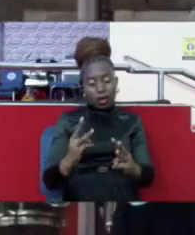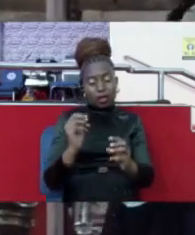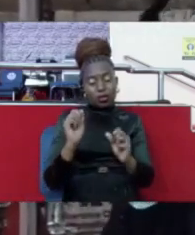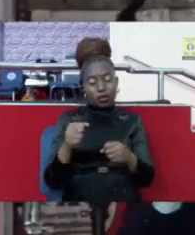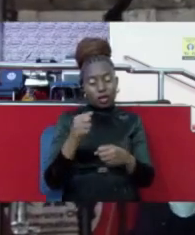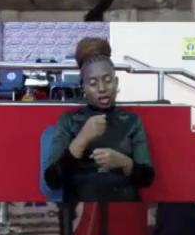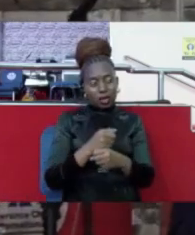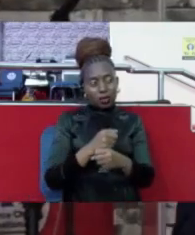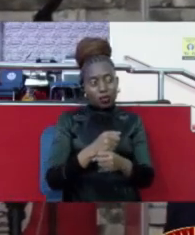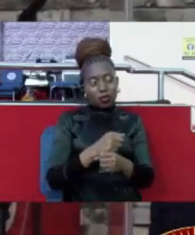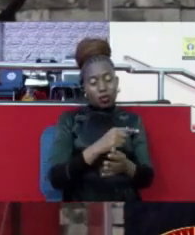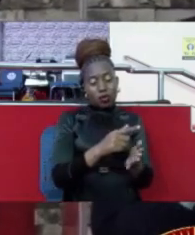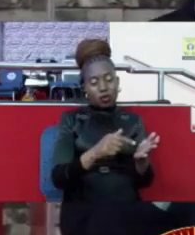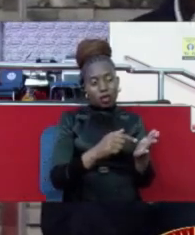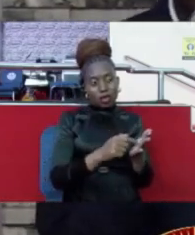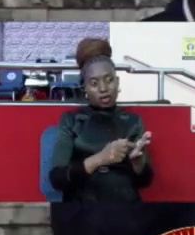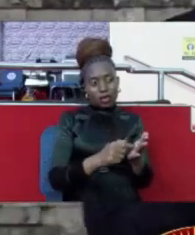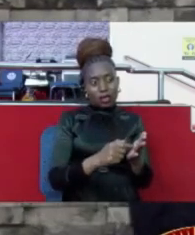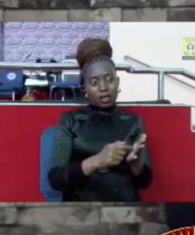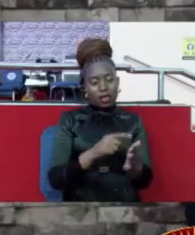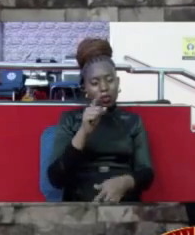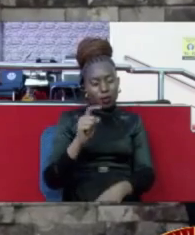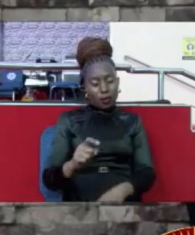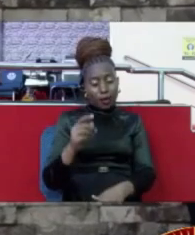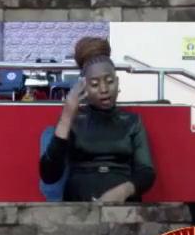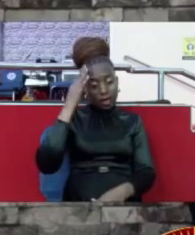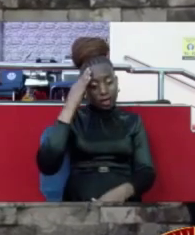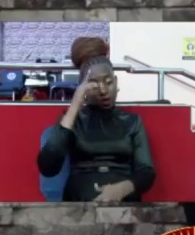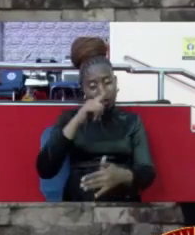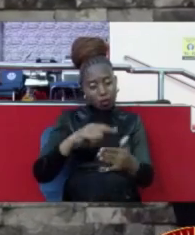is be aware of what's happening around you,